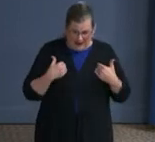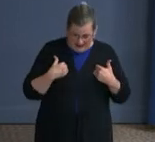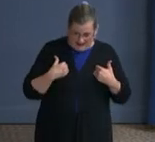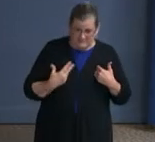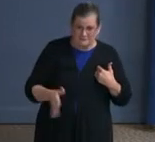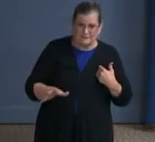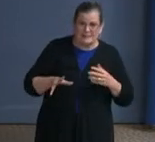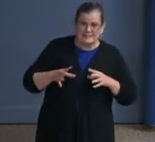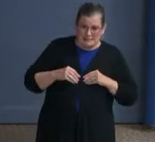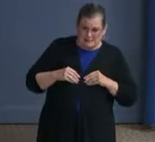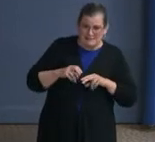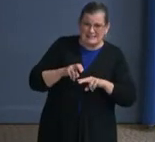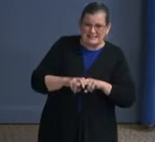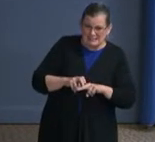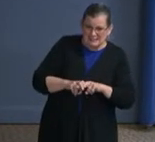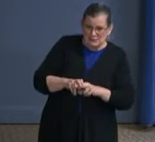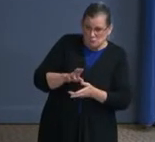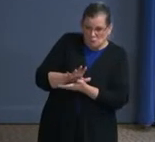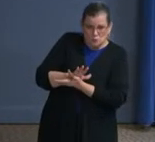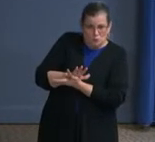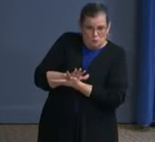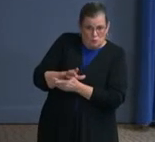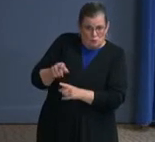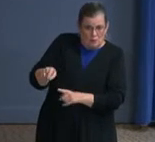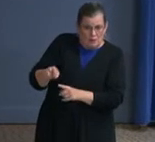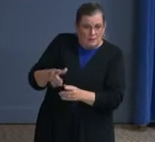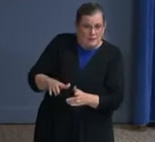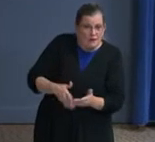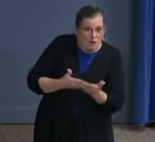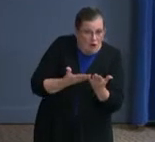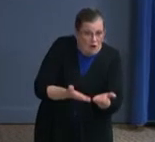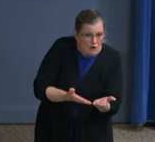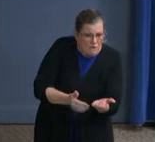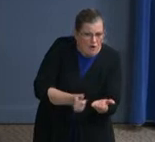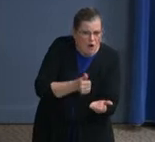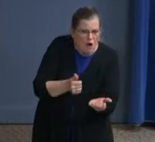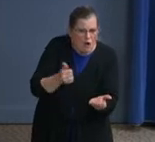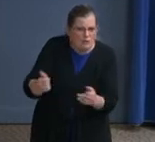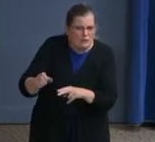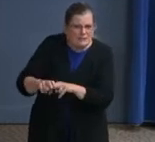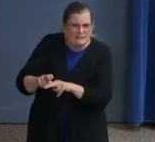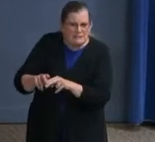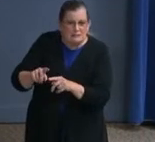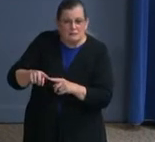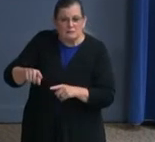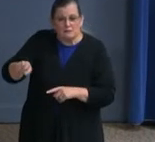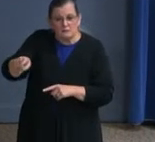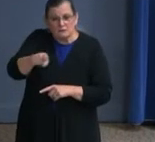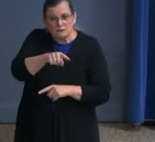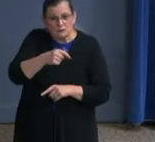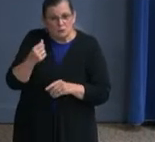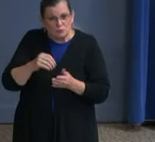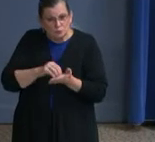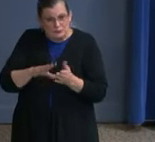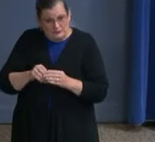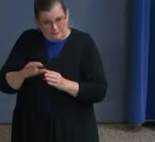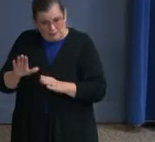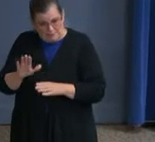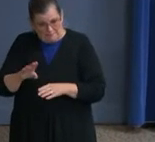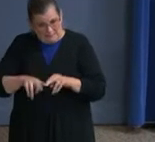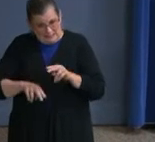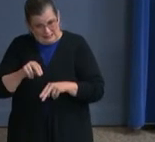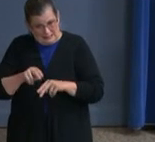seat. And so schools are then offering other seats to students in their building based on their categories. So at this